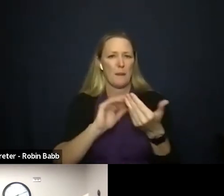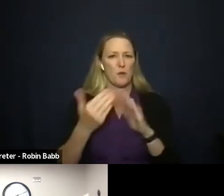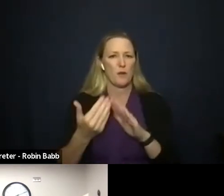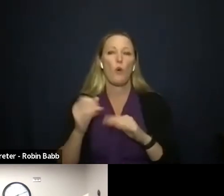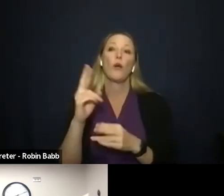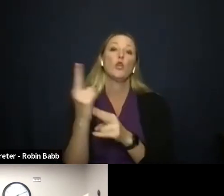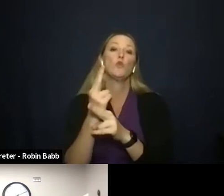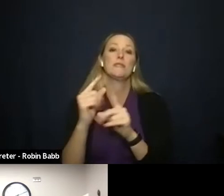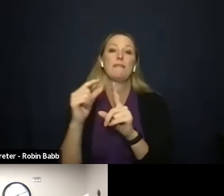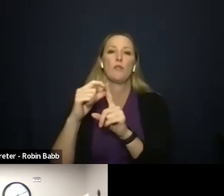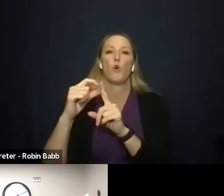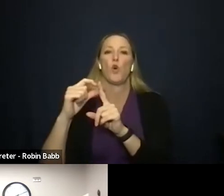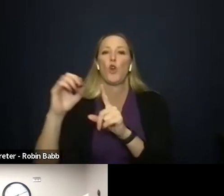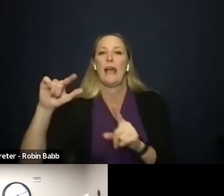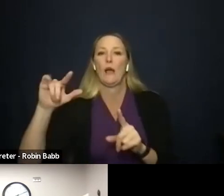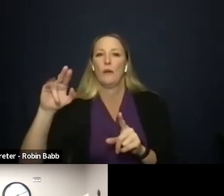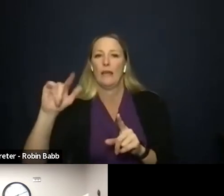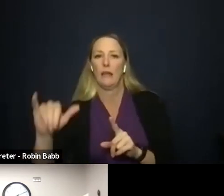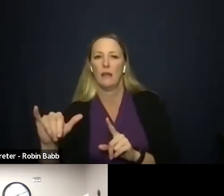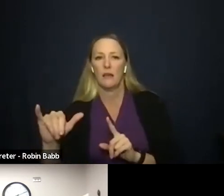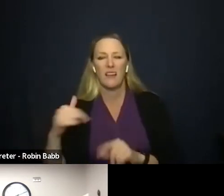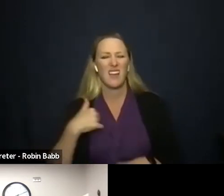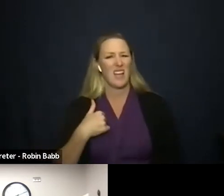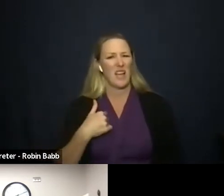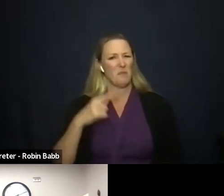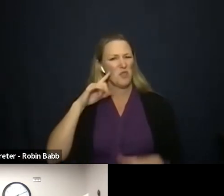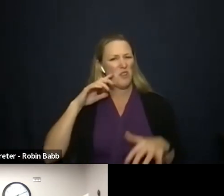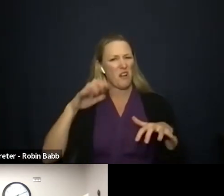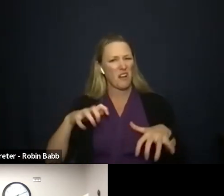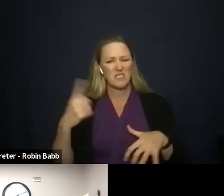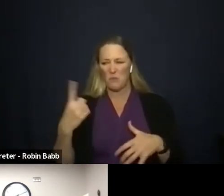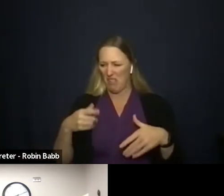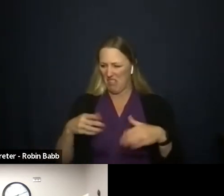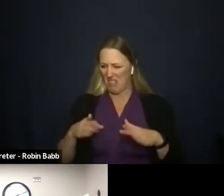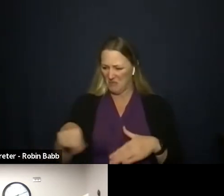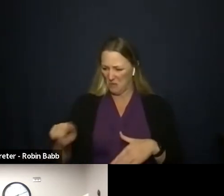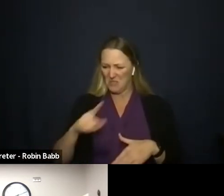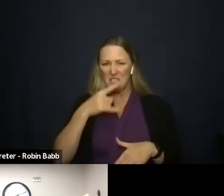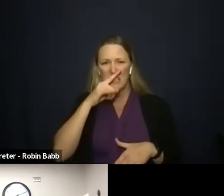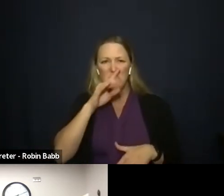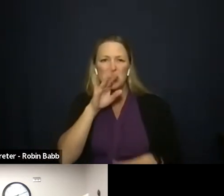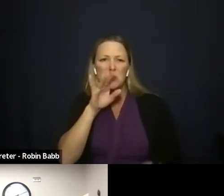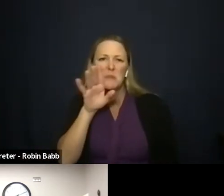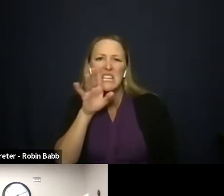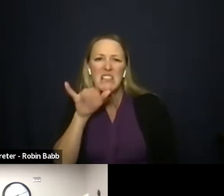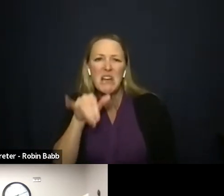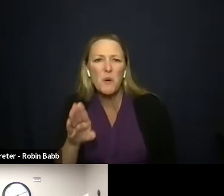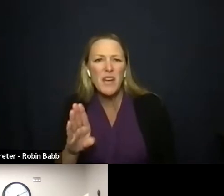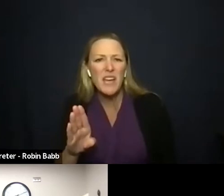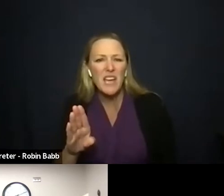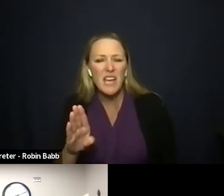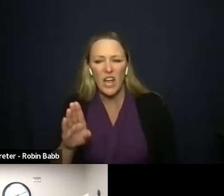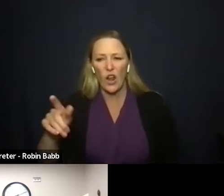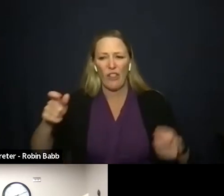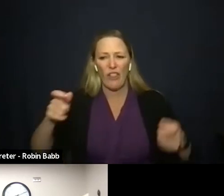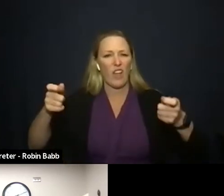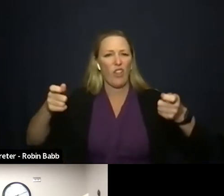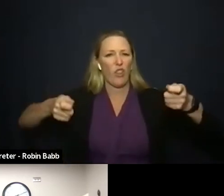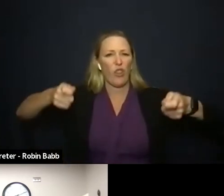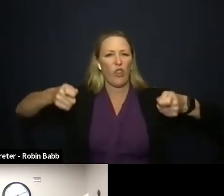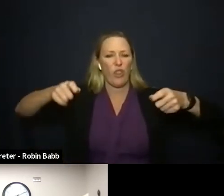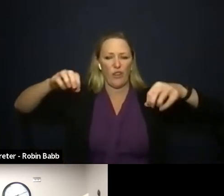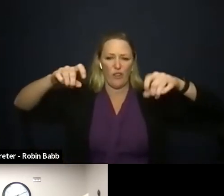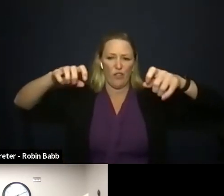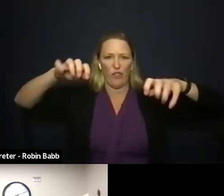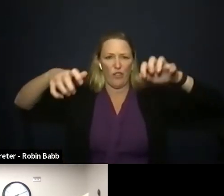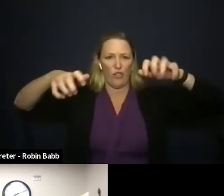of this word and i am appalled that someone is allowing these kids to speak as they are as puppets but i would